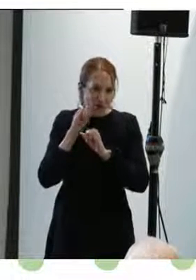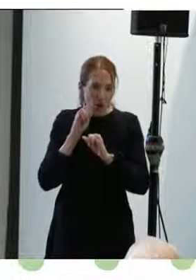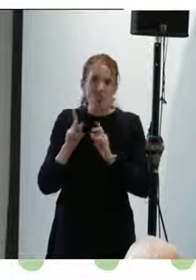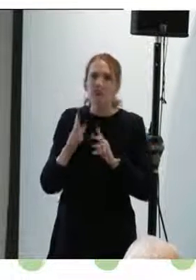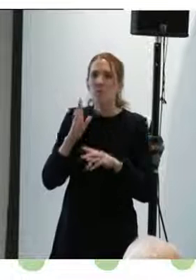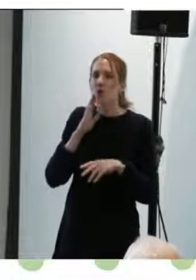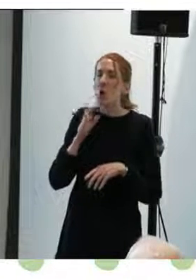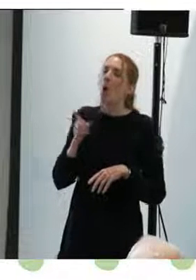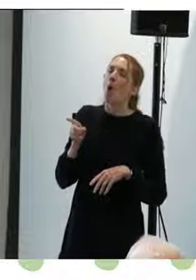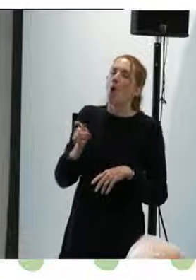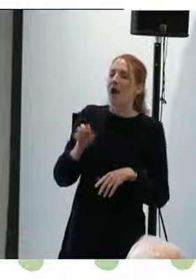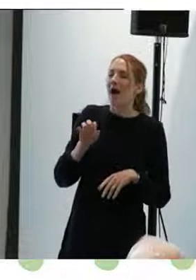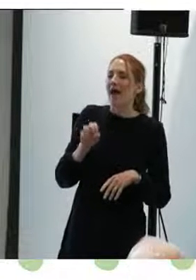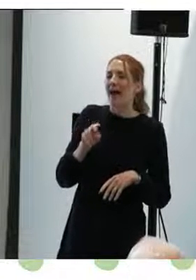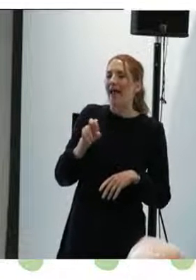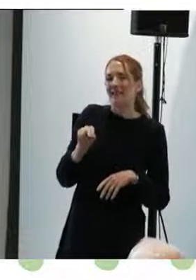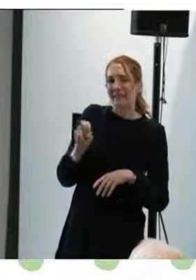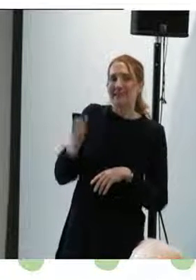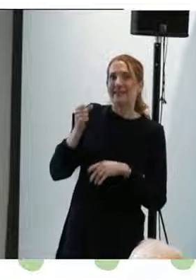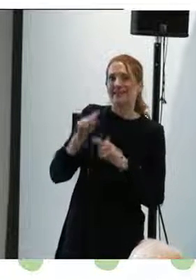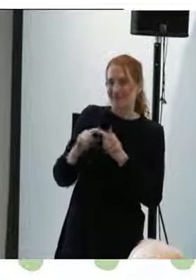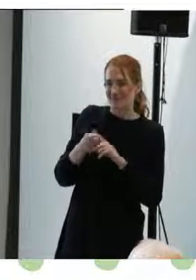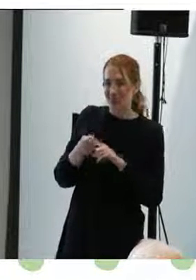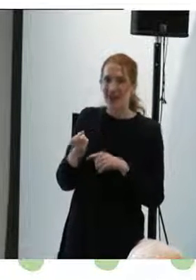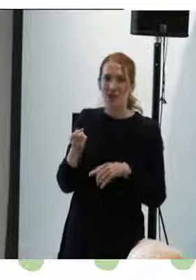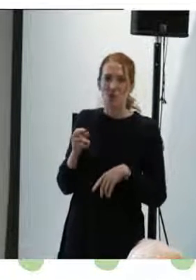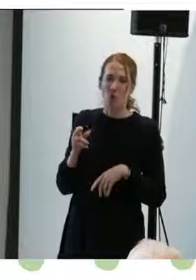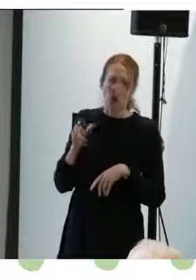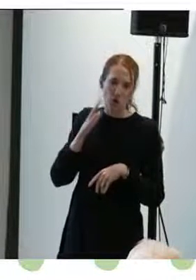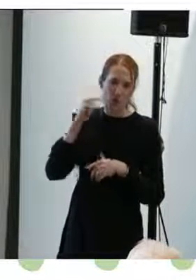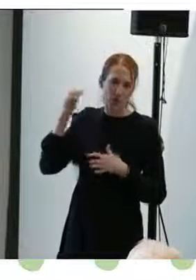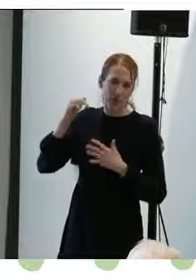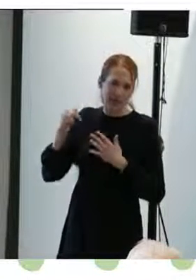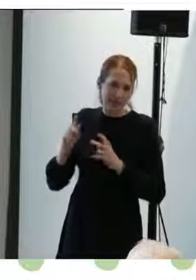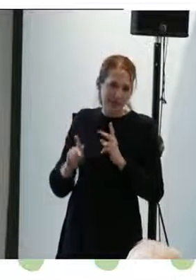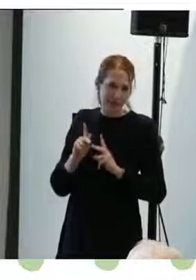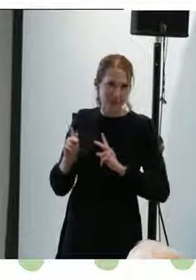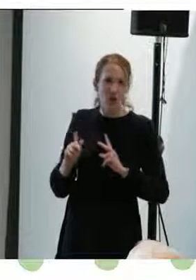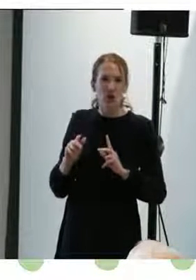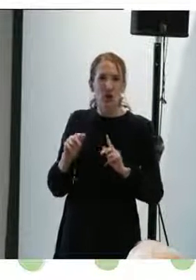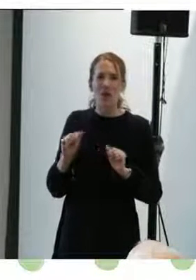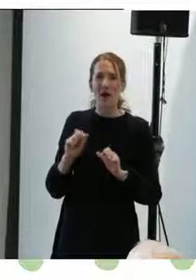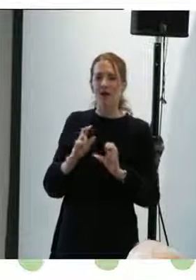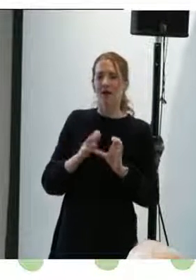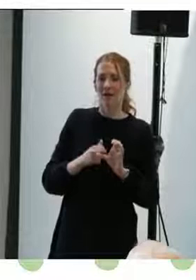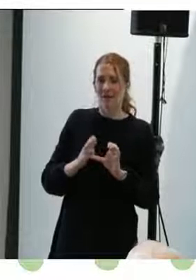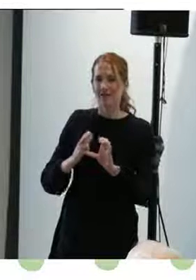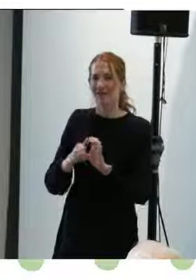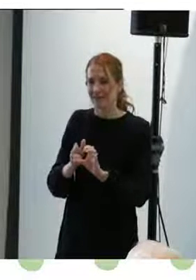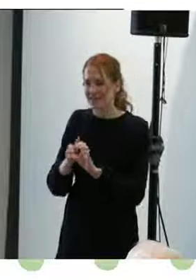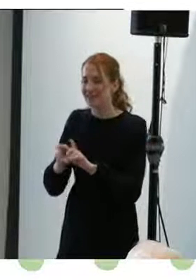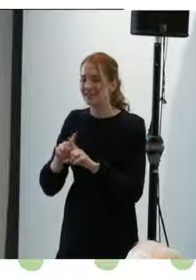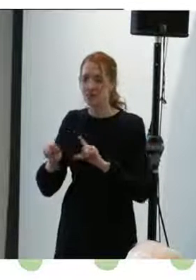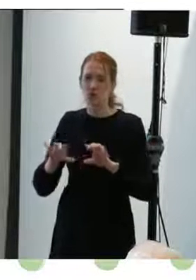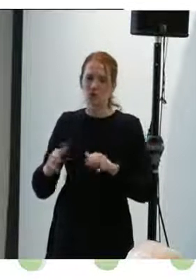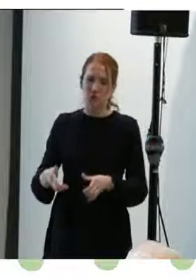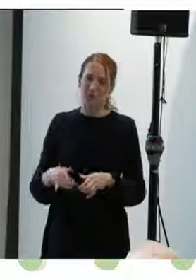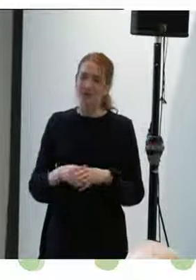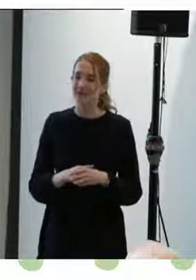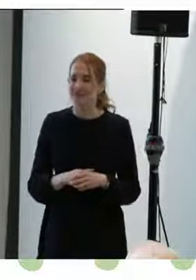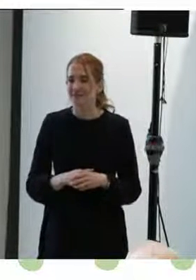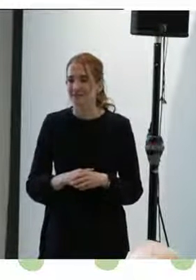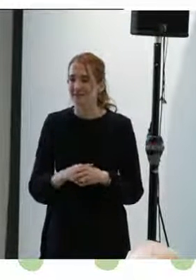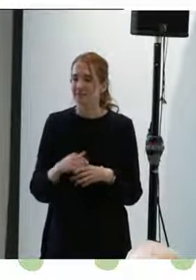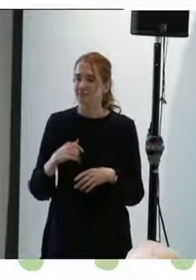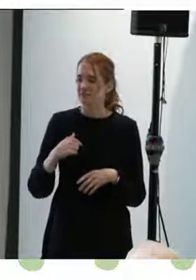or okay. And then I could kind of cross into different groups. And so by now I'd been doing